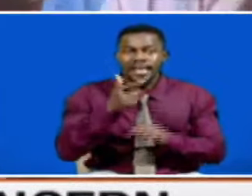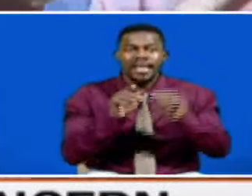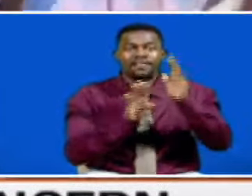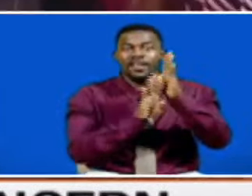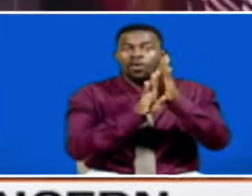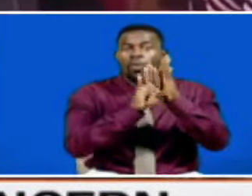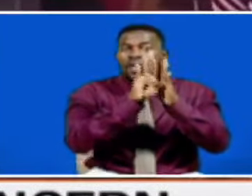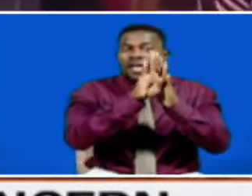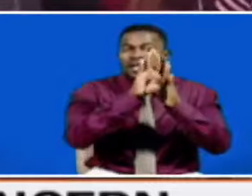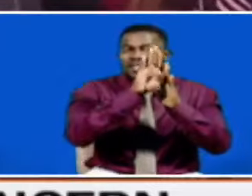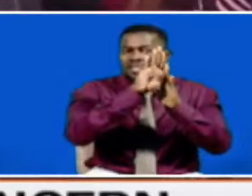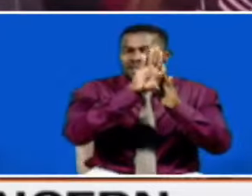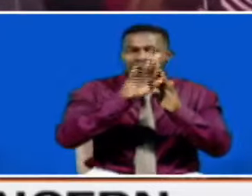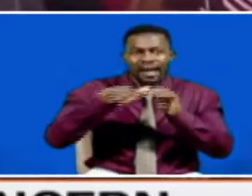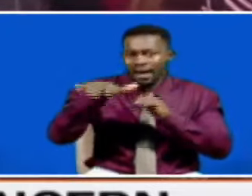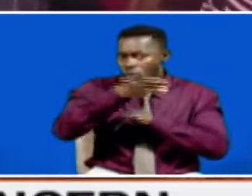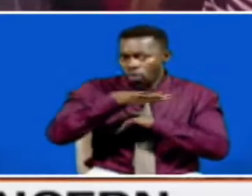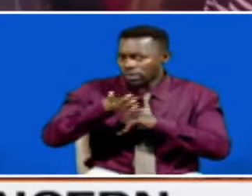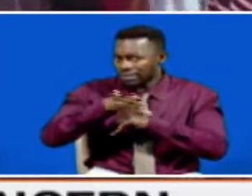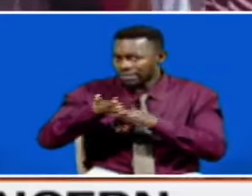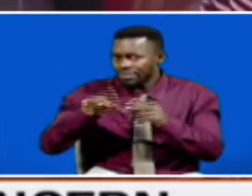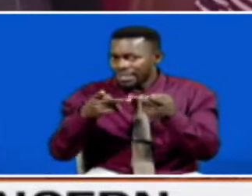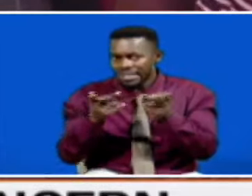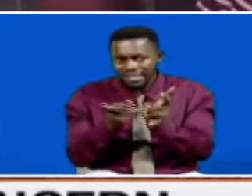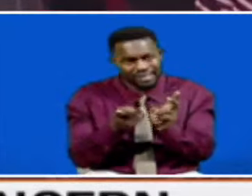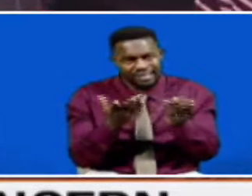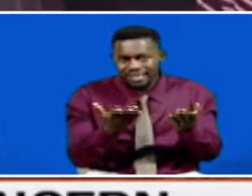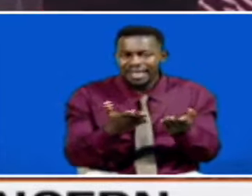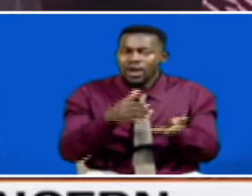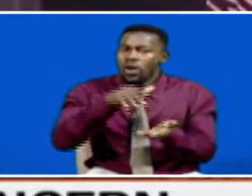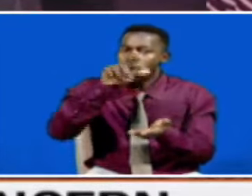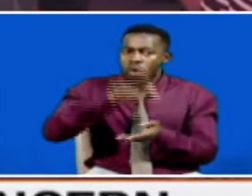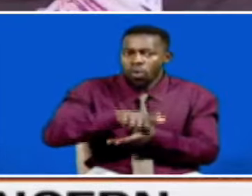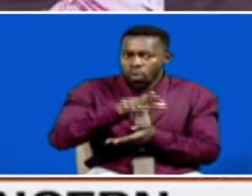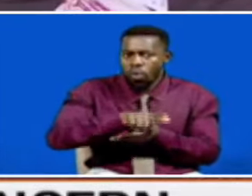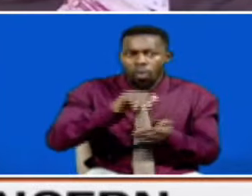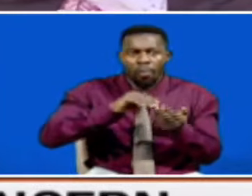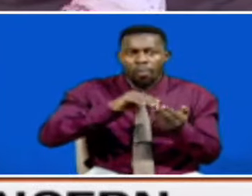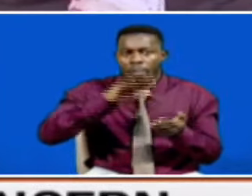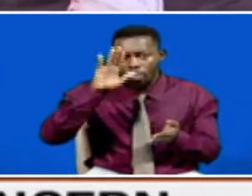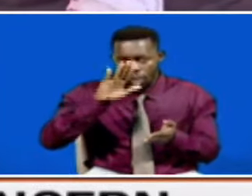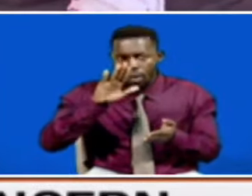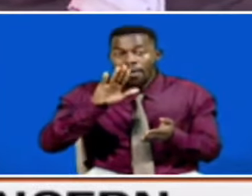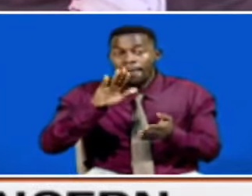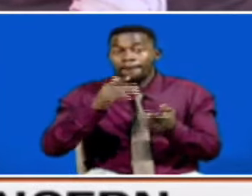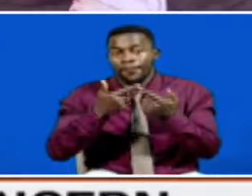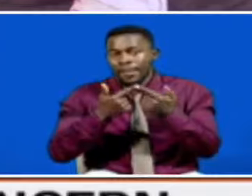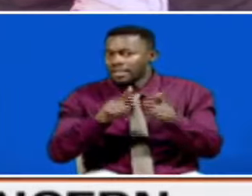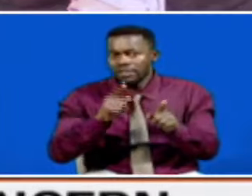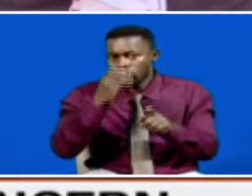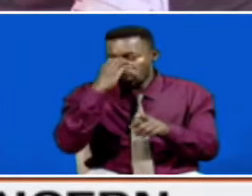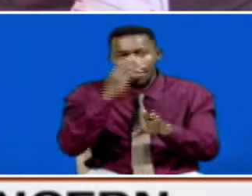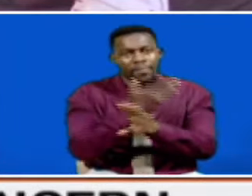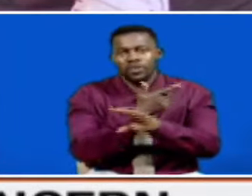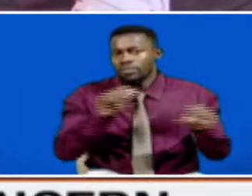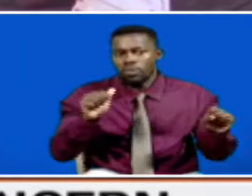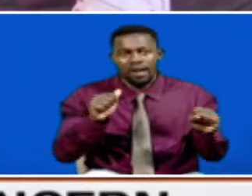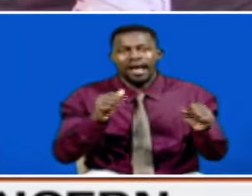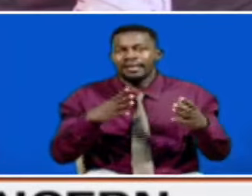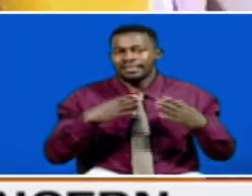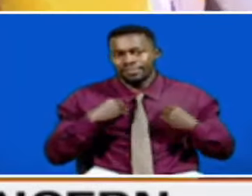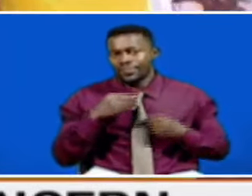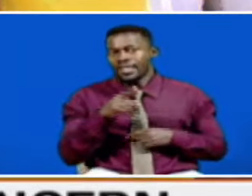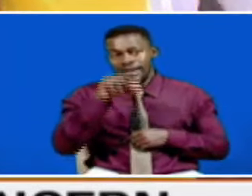the county has been hurt by rampant insecurity, and the Ruto administration will not allow this to continue. The